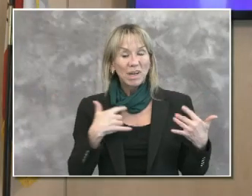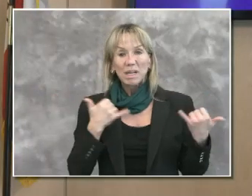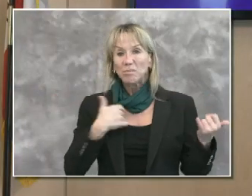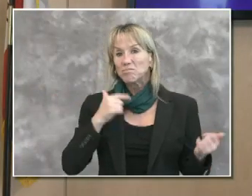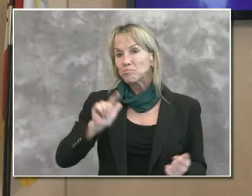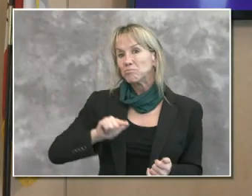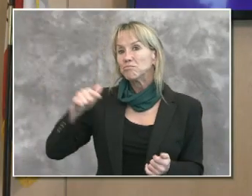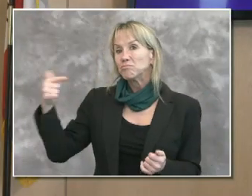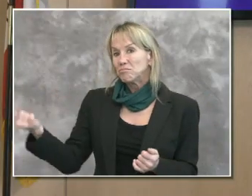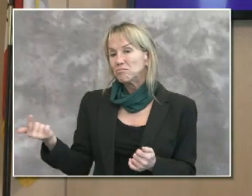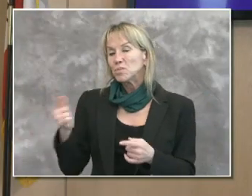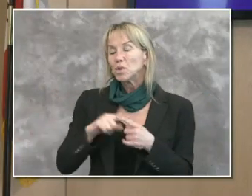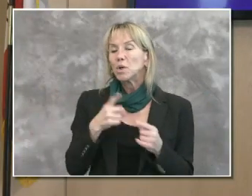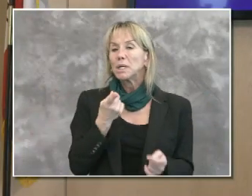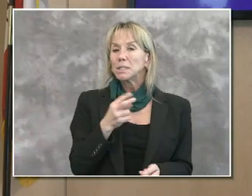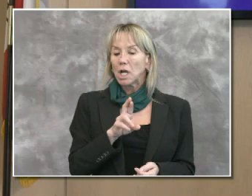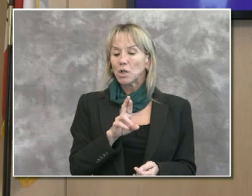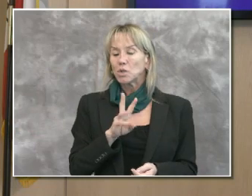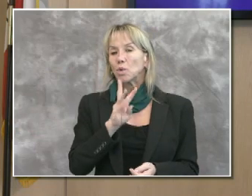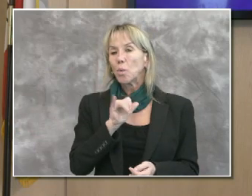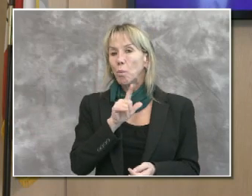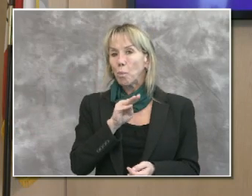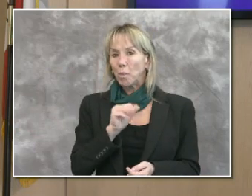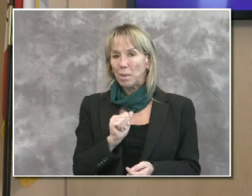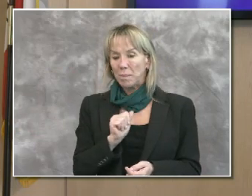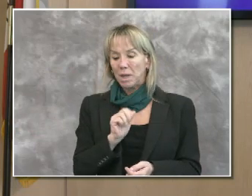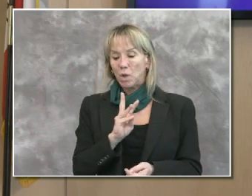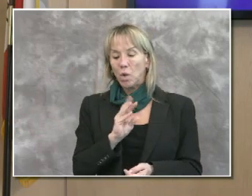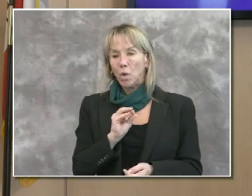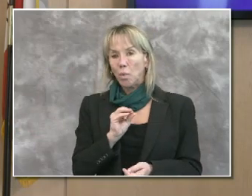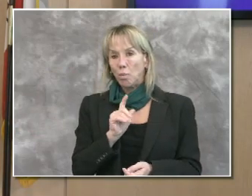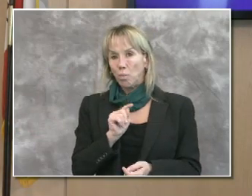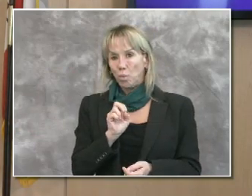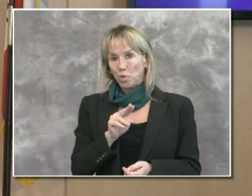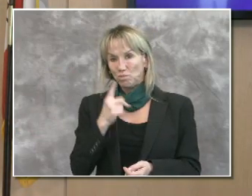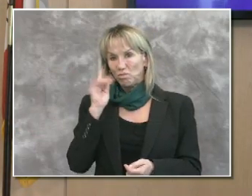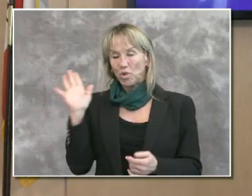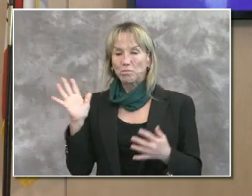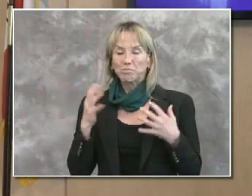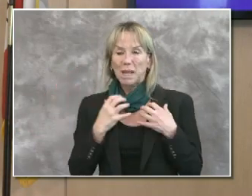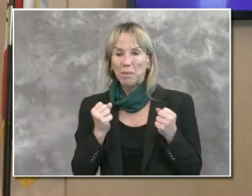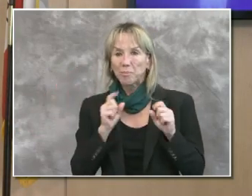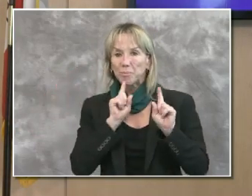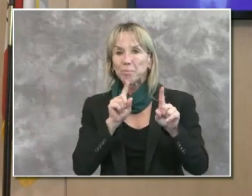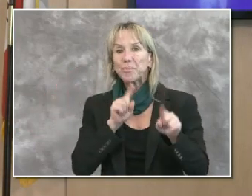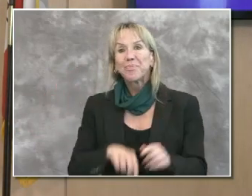turn it over to Dr. Wilma Wooten for the Public Health Officer's briefing. Thank you.